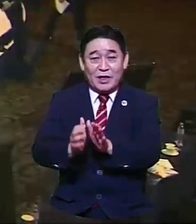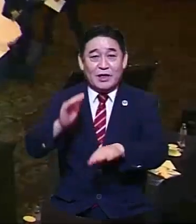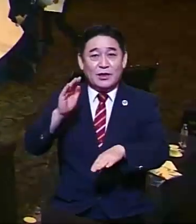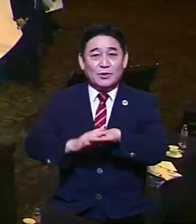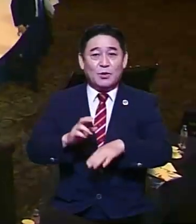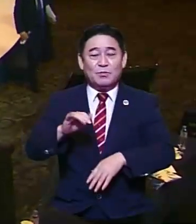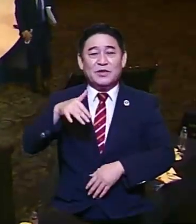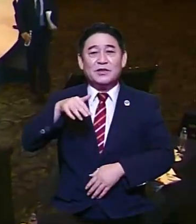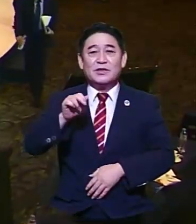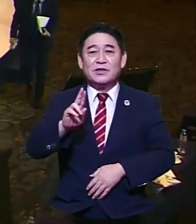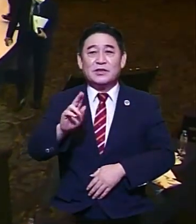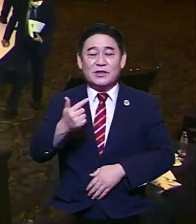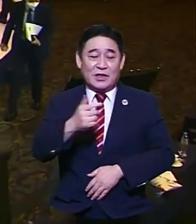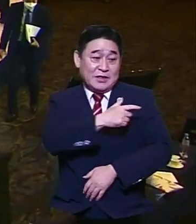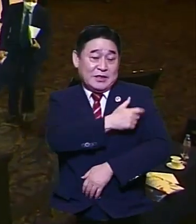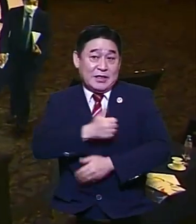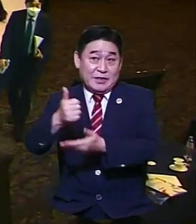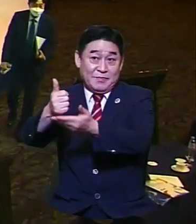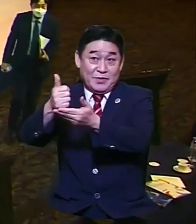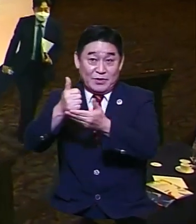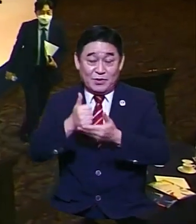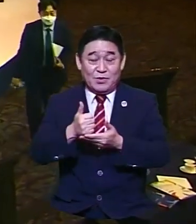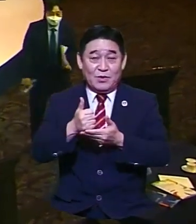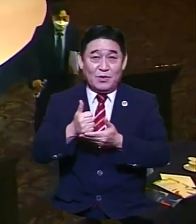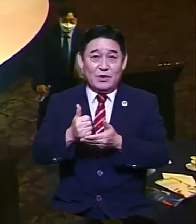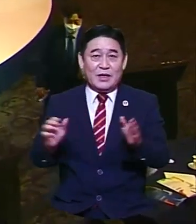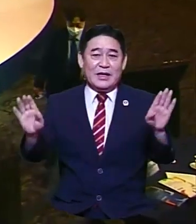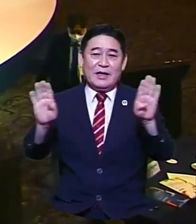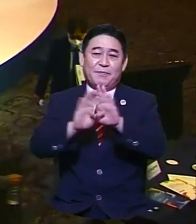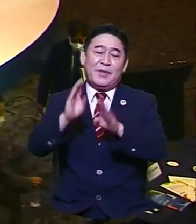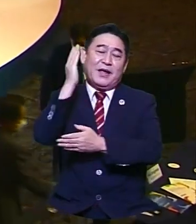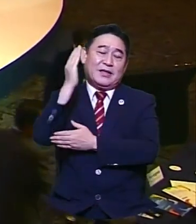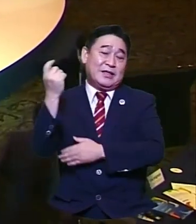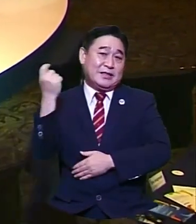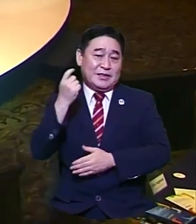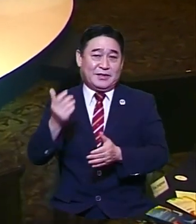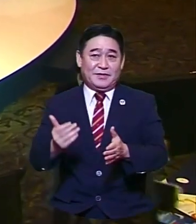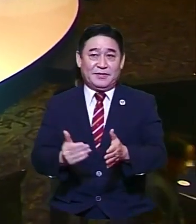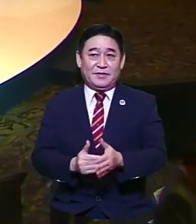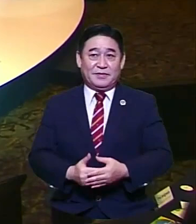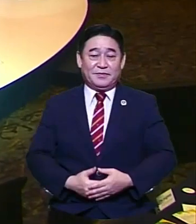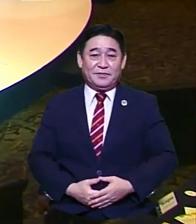Development Strategy and Partnership, for his closing remarks.